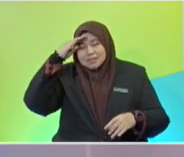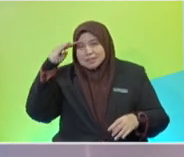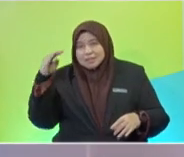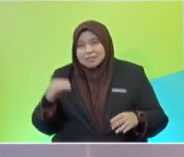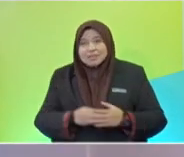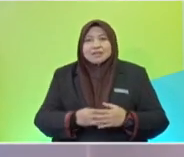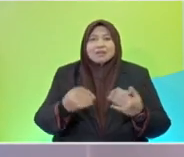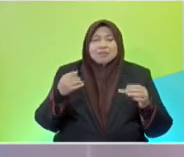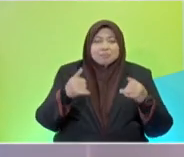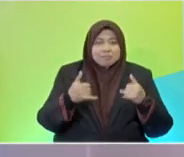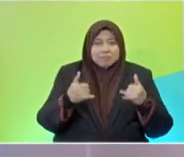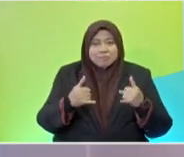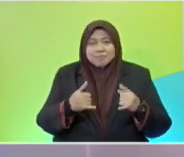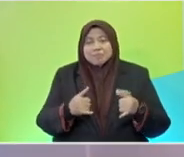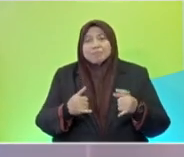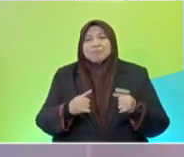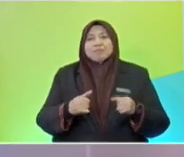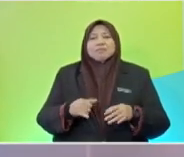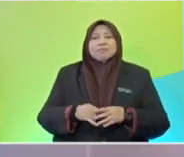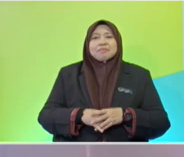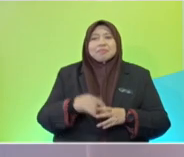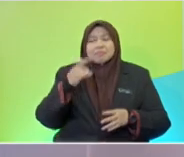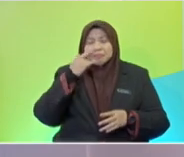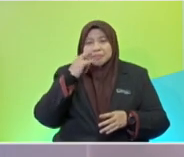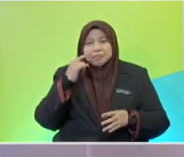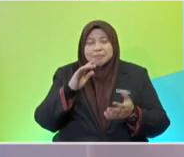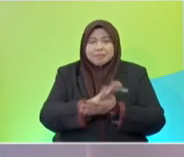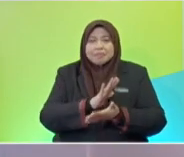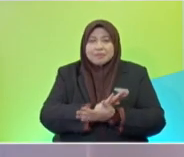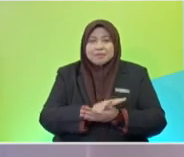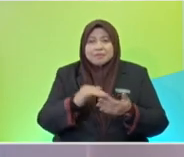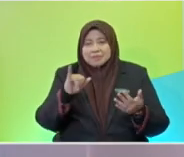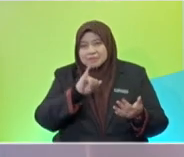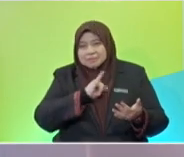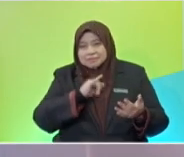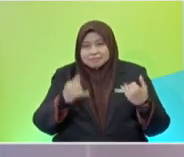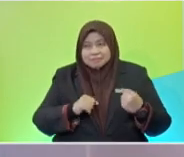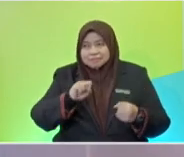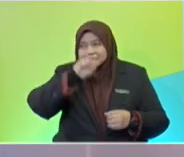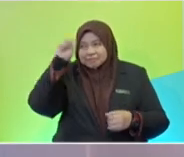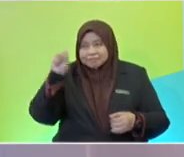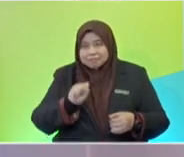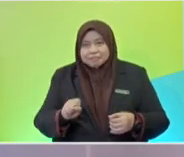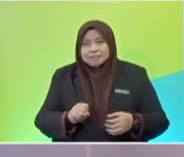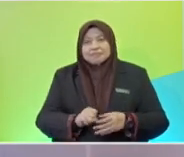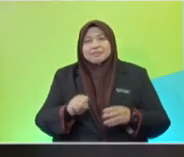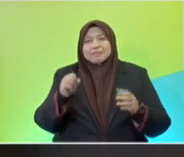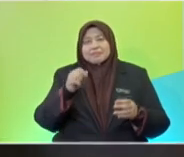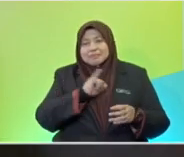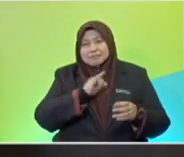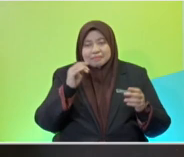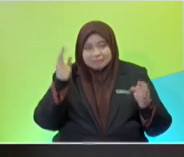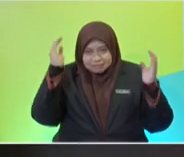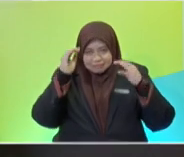paper puppets for shadow play. Yes. Okay, I have a few questions for you. I hope you can answer them very easy. Okay.